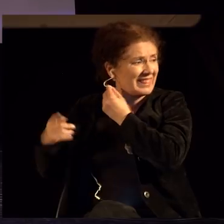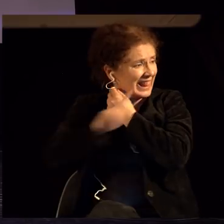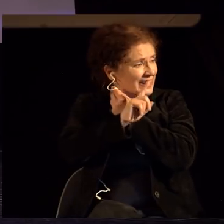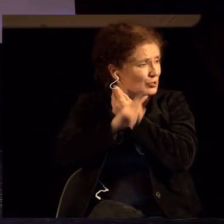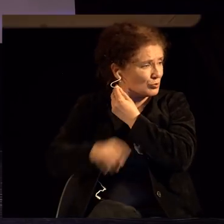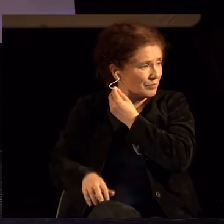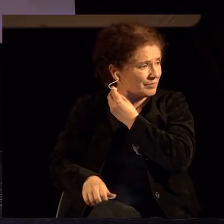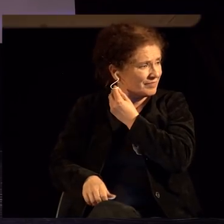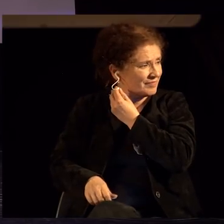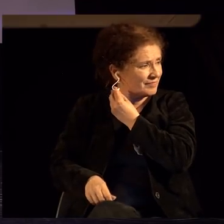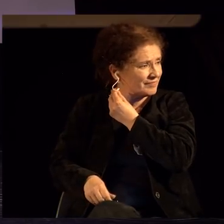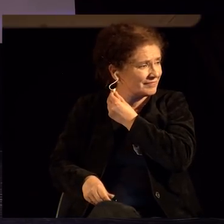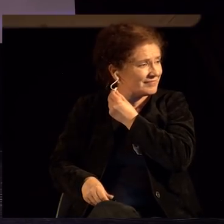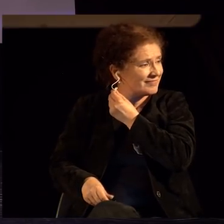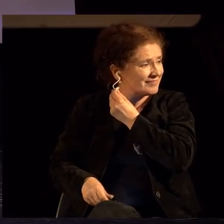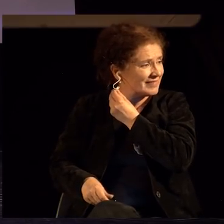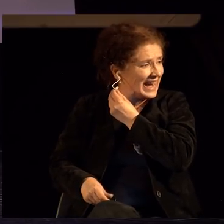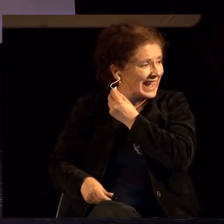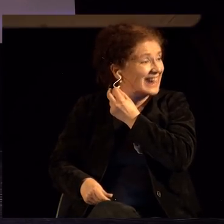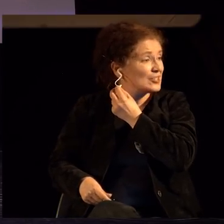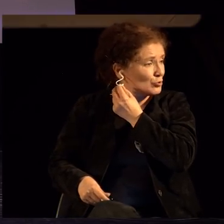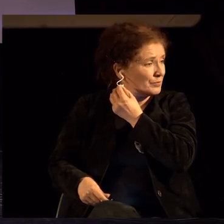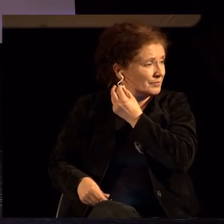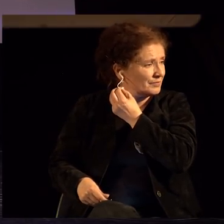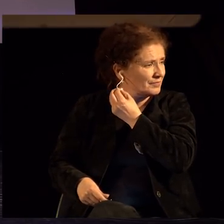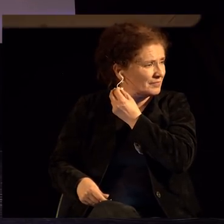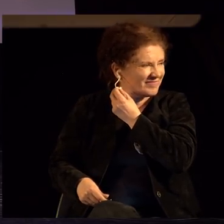trying to catch him scratching his nose while helping some other student.